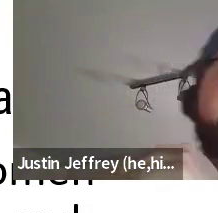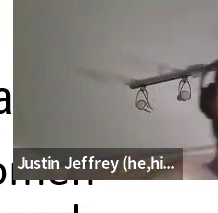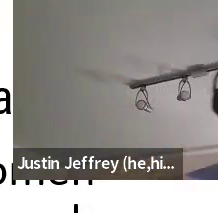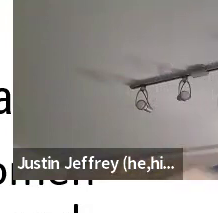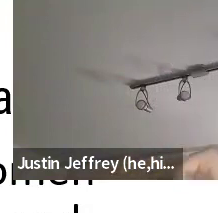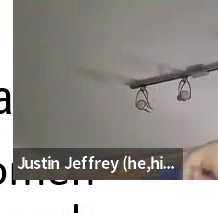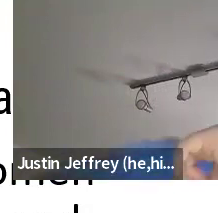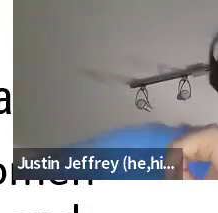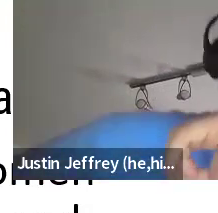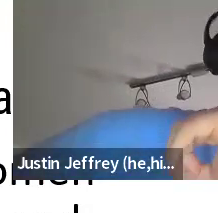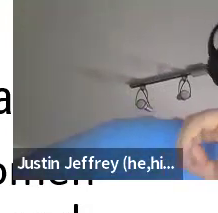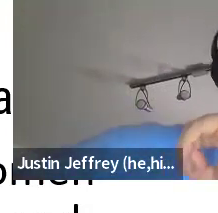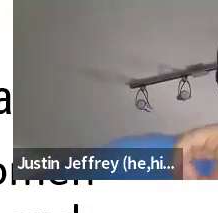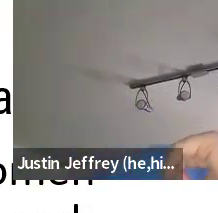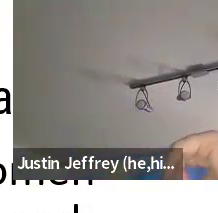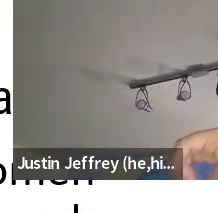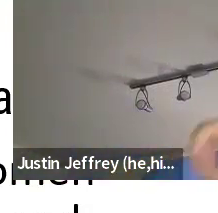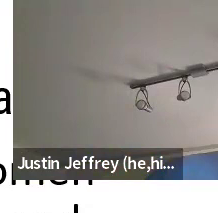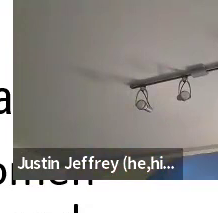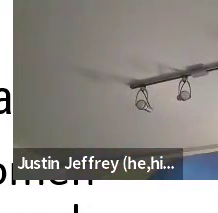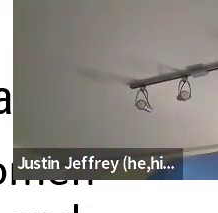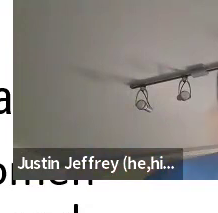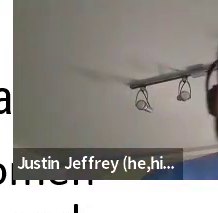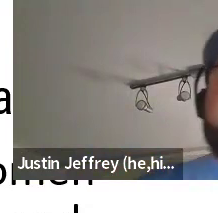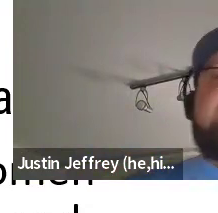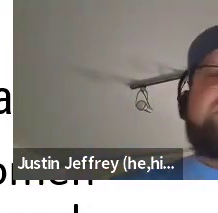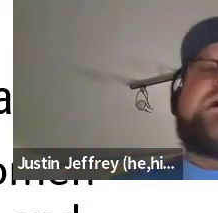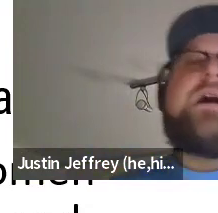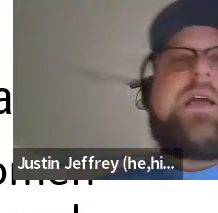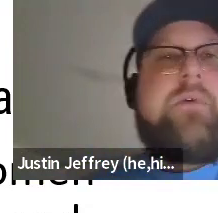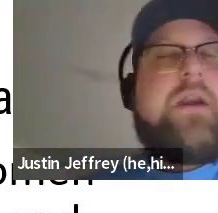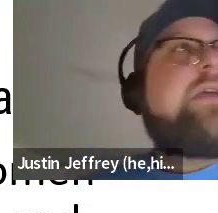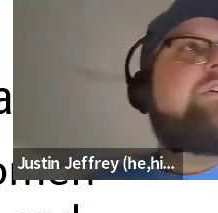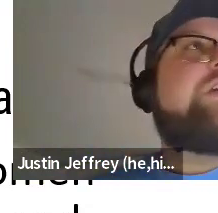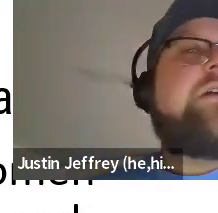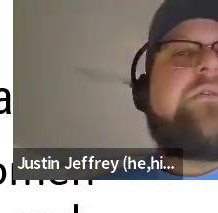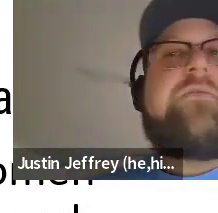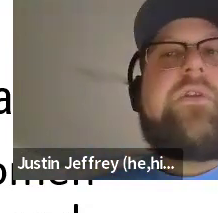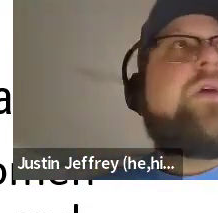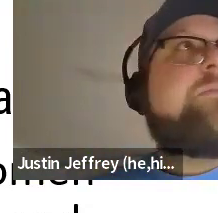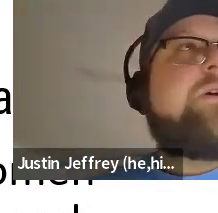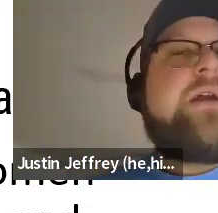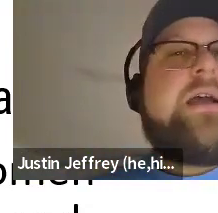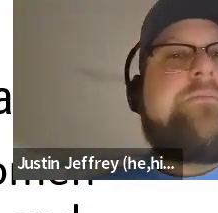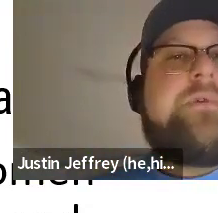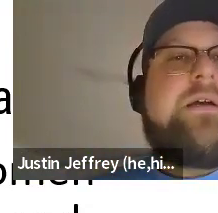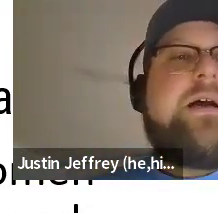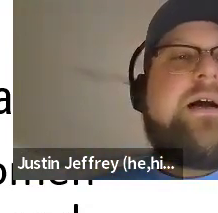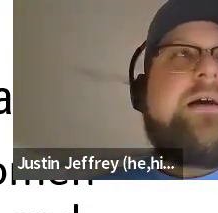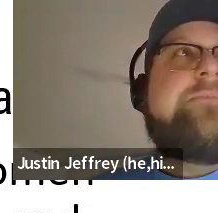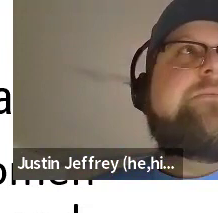when you're that new mother or have children under the age of 5. So I kind of wanted to give a shout out for the WIC